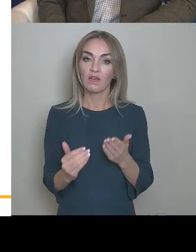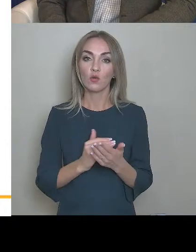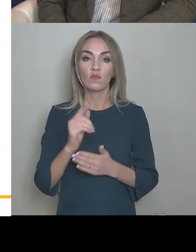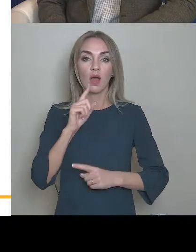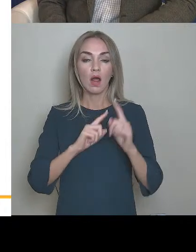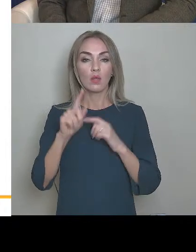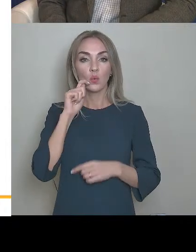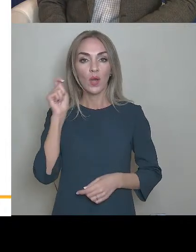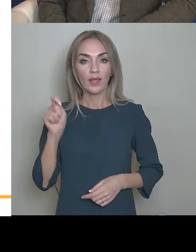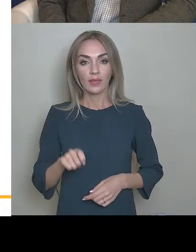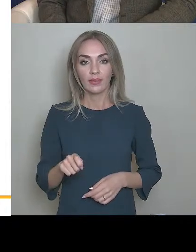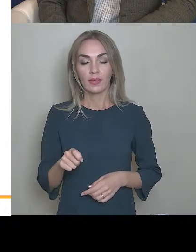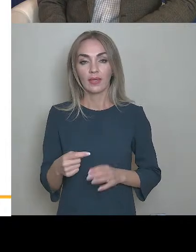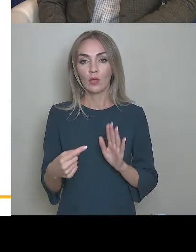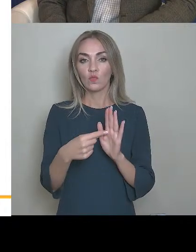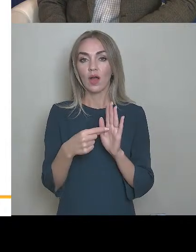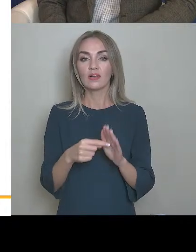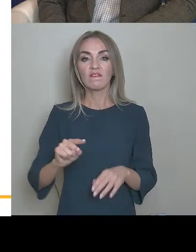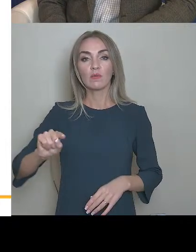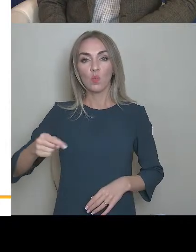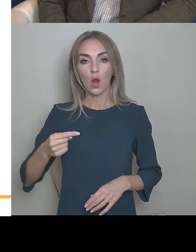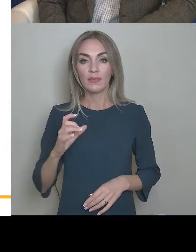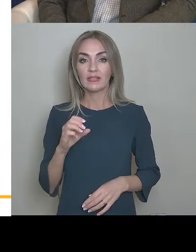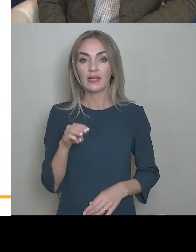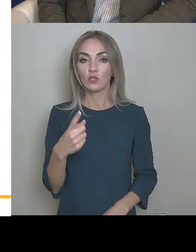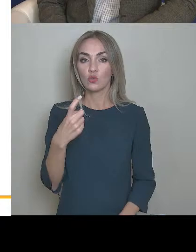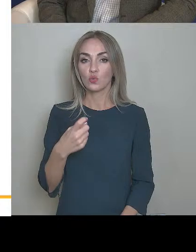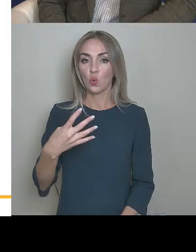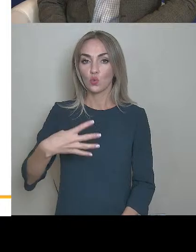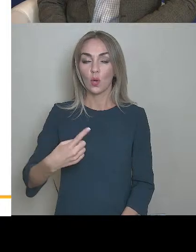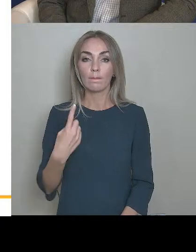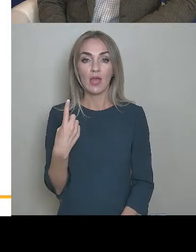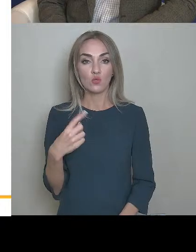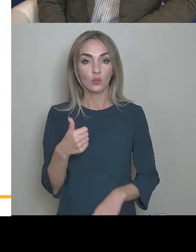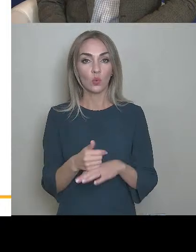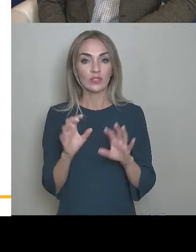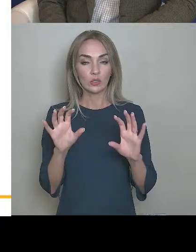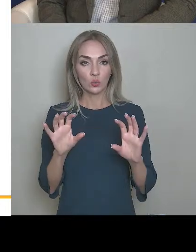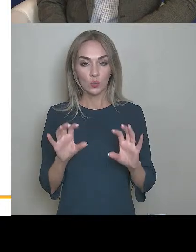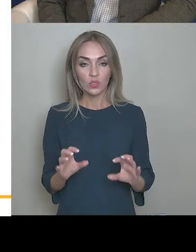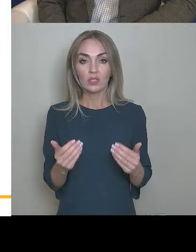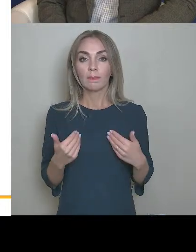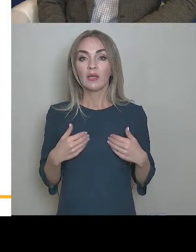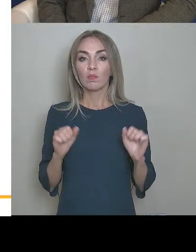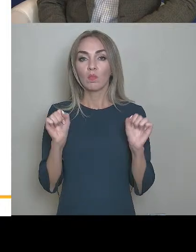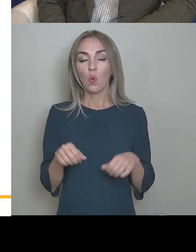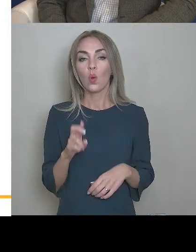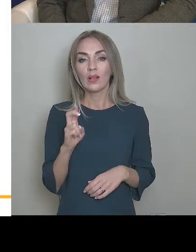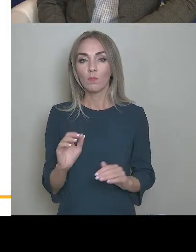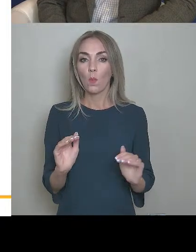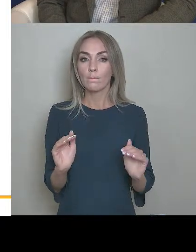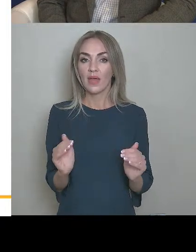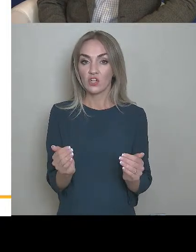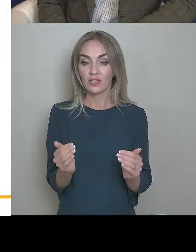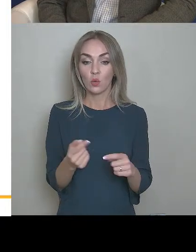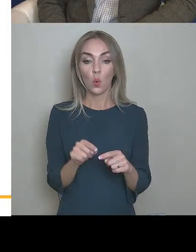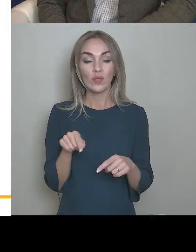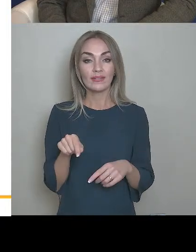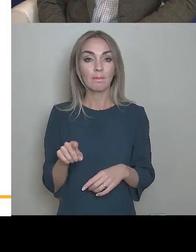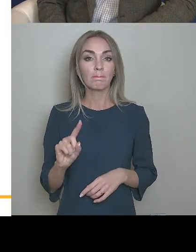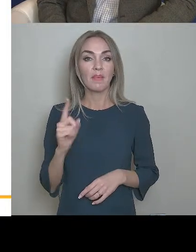resolution of the Parliament of setting up the elections. Should the Parliament take into account